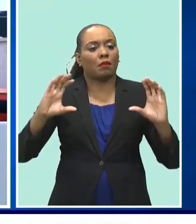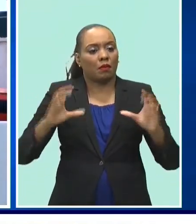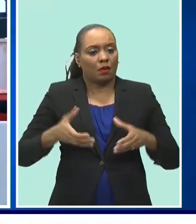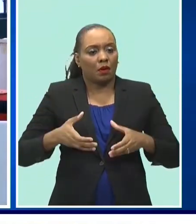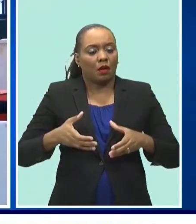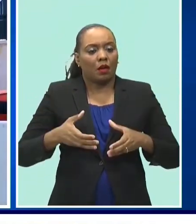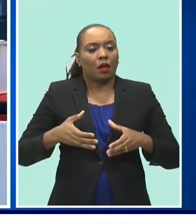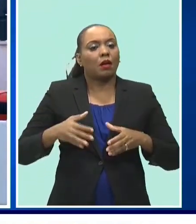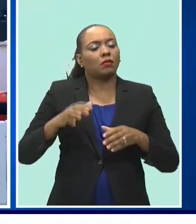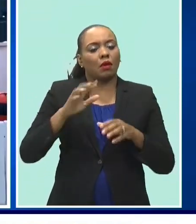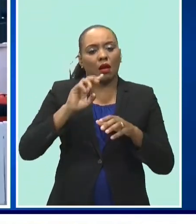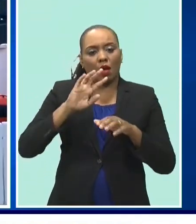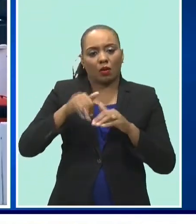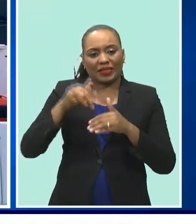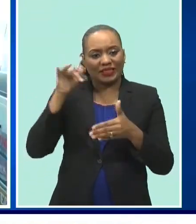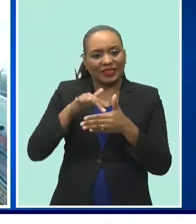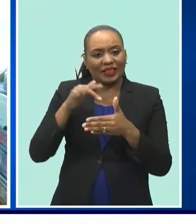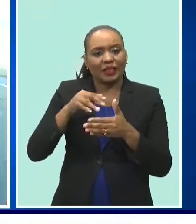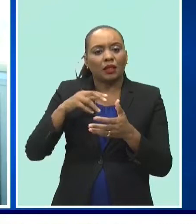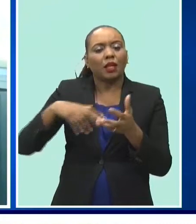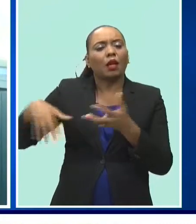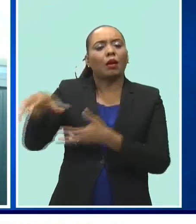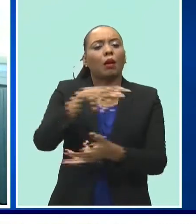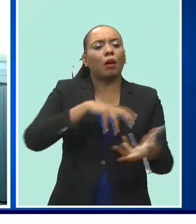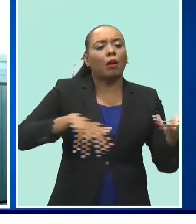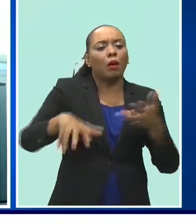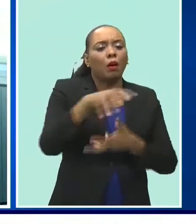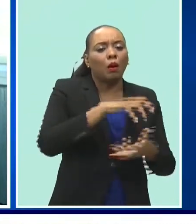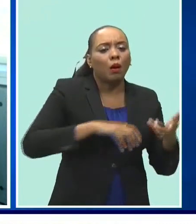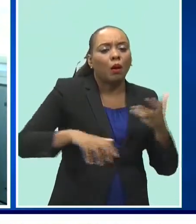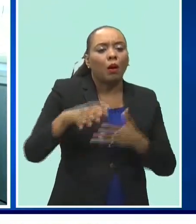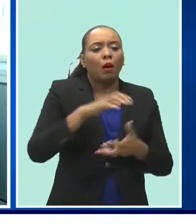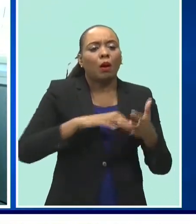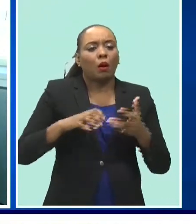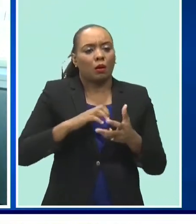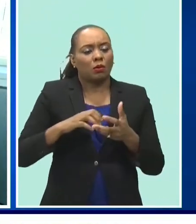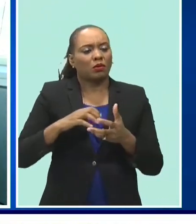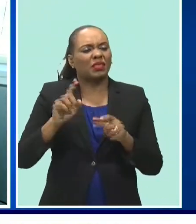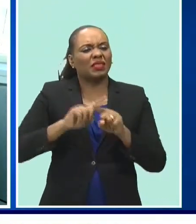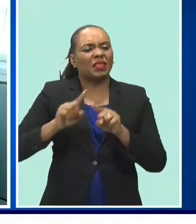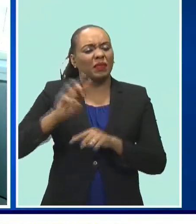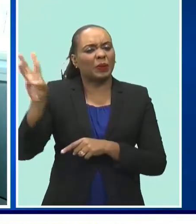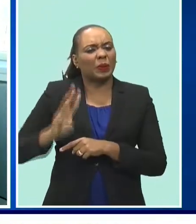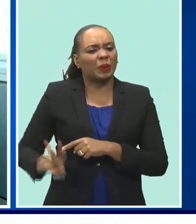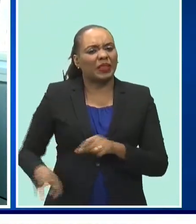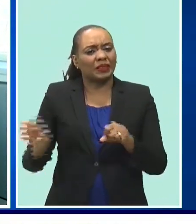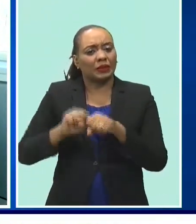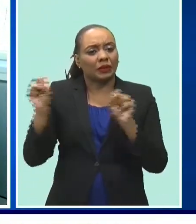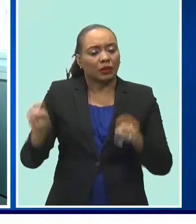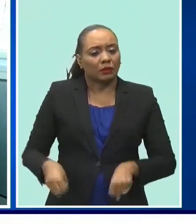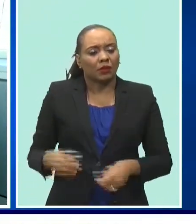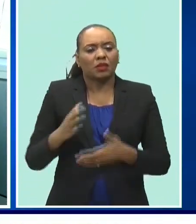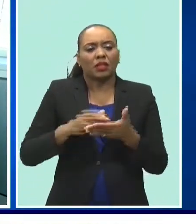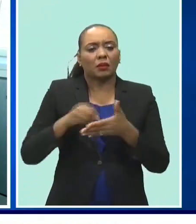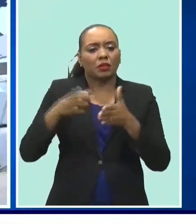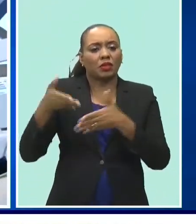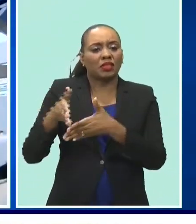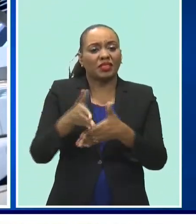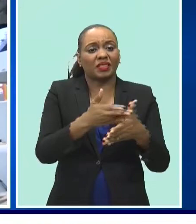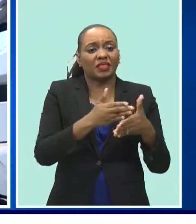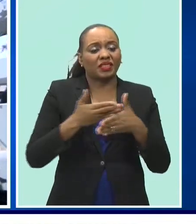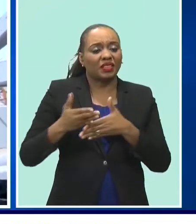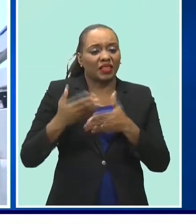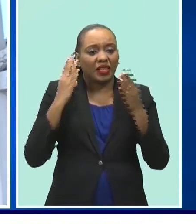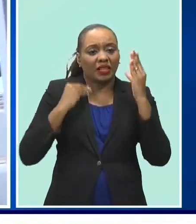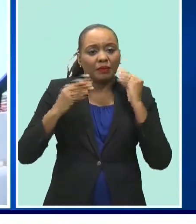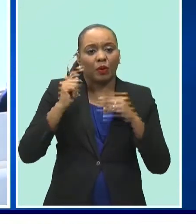Elucidating the Role of Clouds Circulation Coupling in Climate, or Eureka. Some of the students shared their thoughts with us after getting